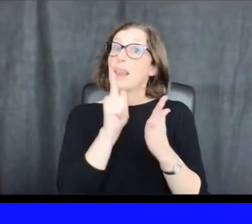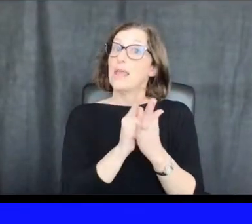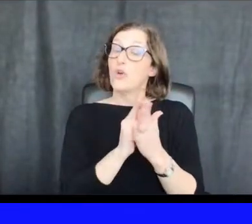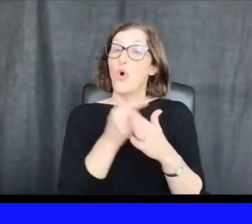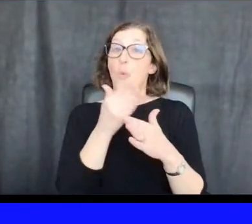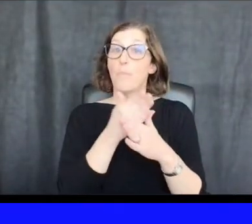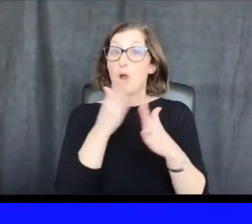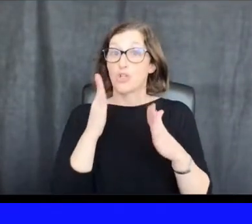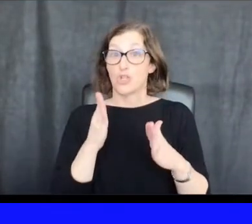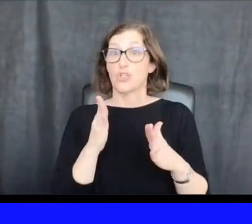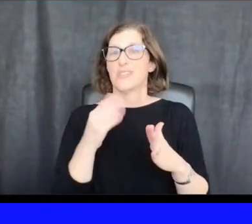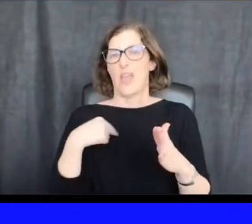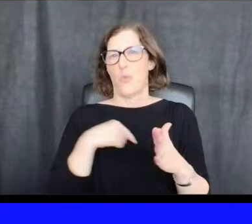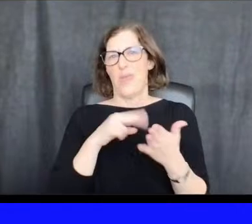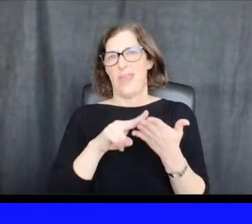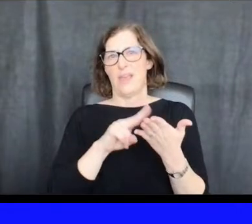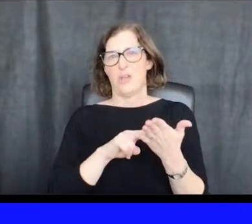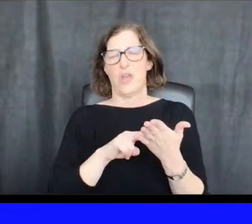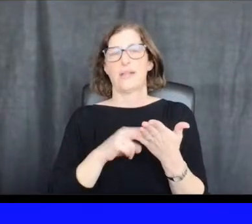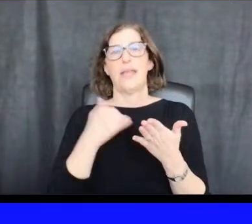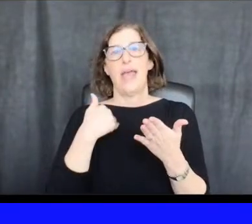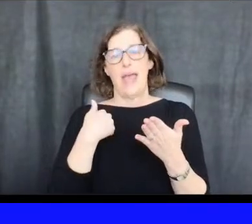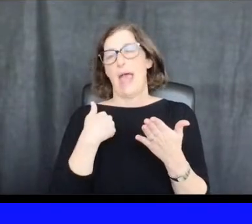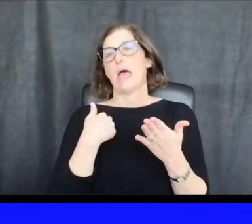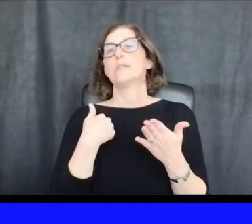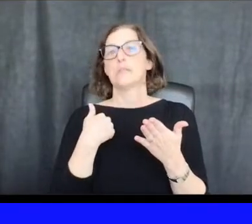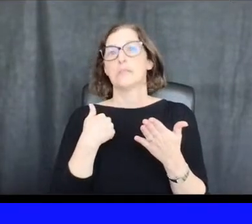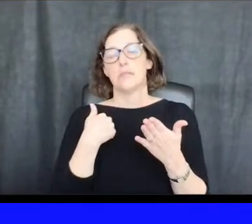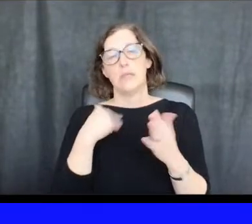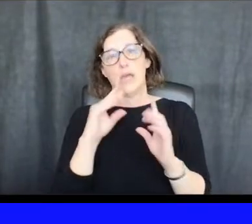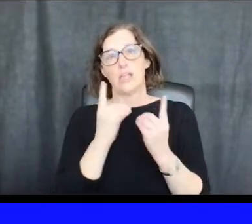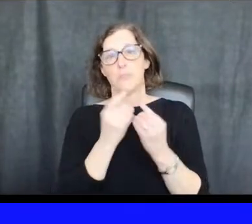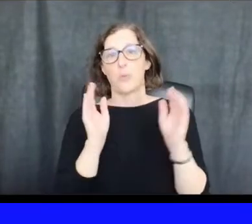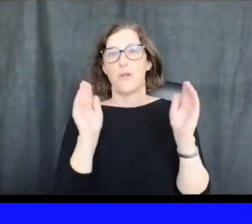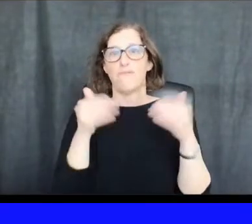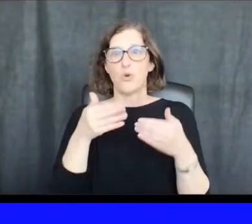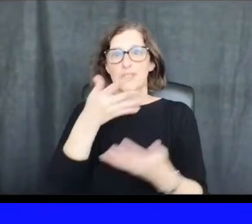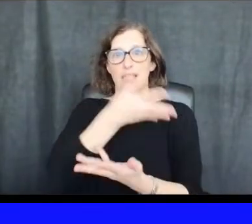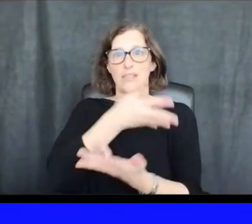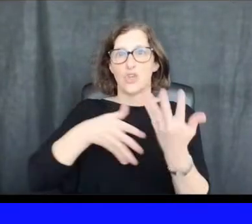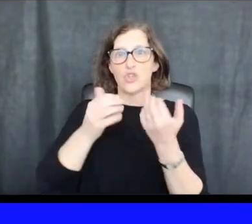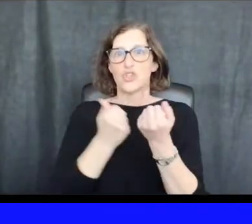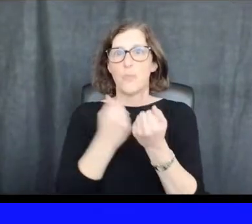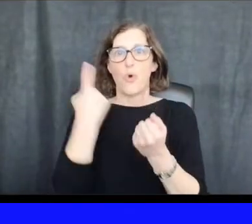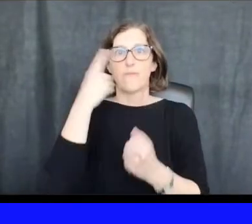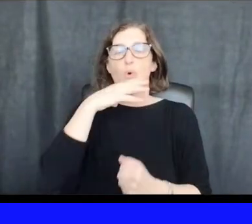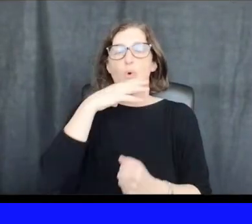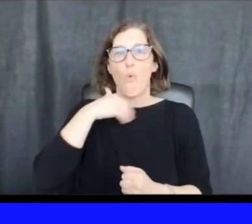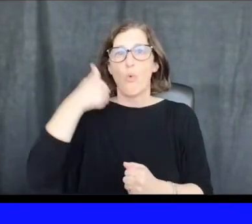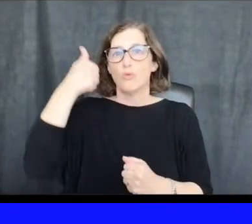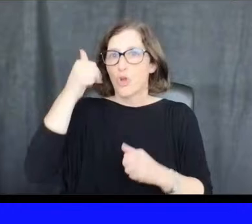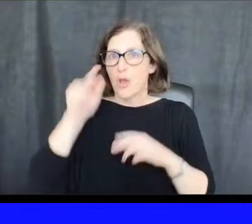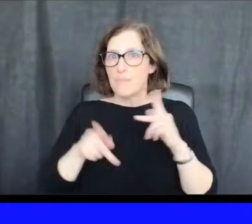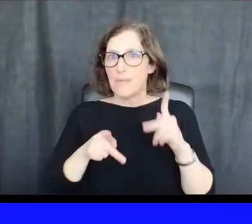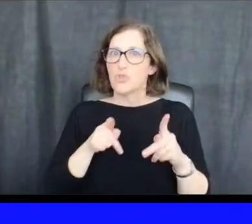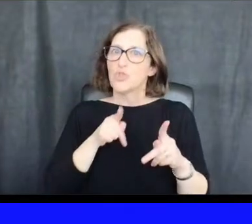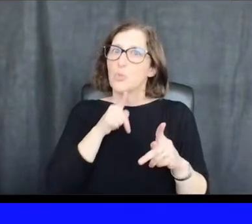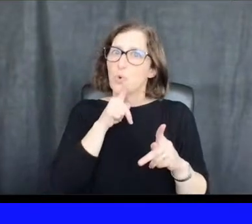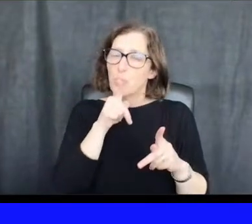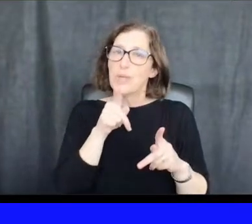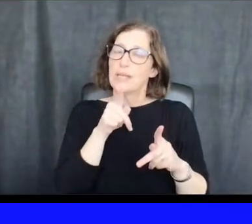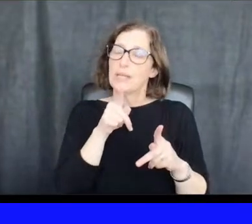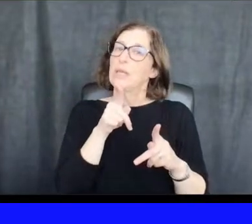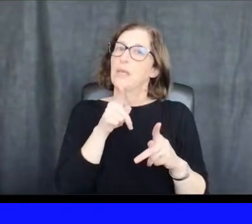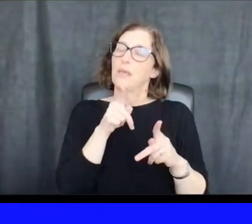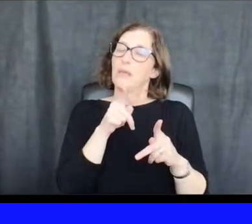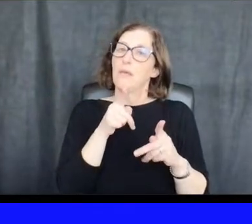Wound care comes up again and again. And so we've been active in that. Transportation is a new